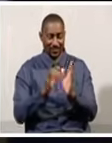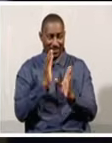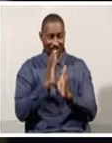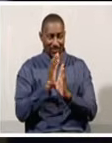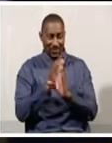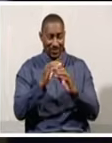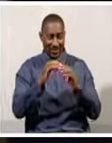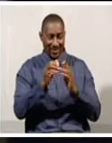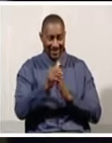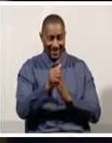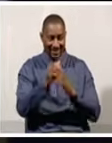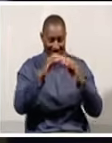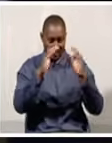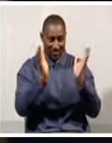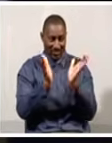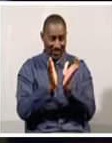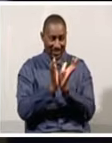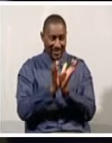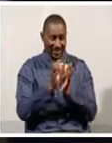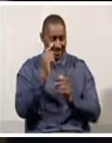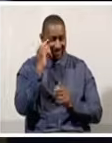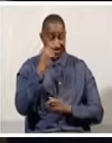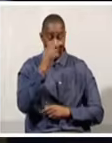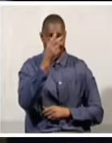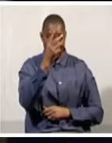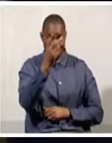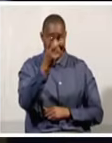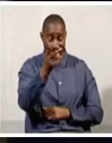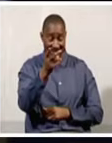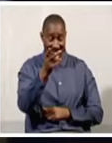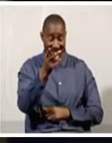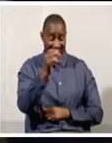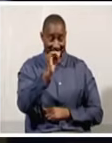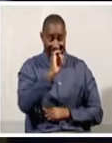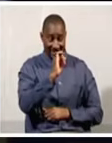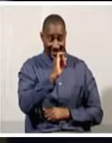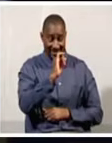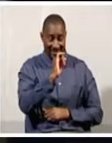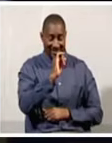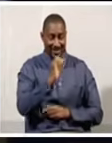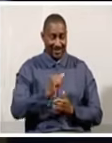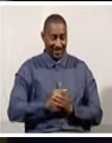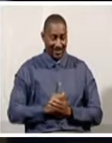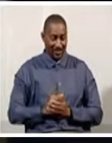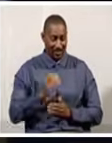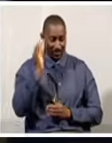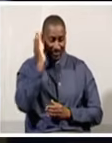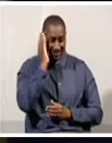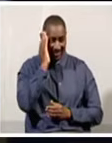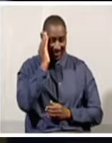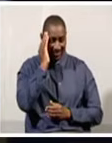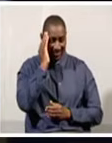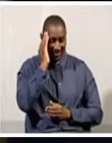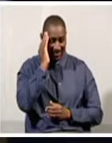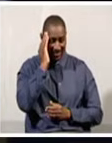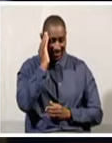his vision, he's a visionary man. He was a visionary man. Mm-hmm. And because of that, he knew that everything that